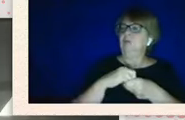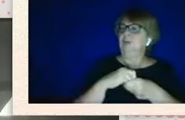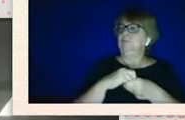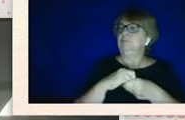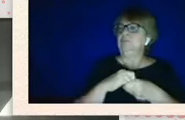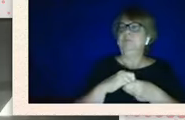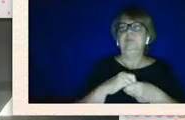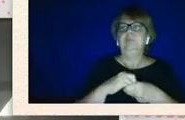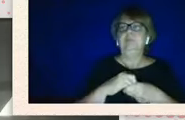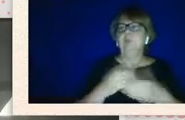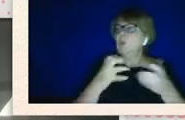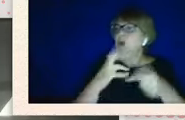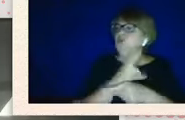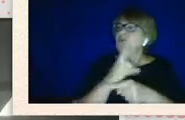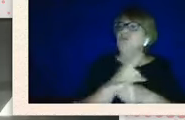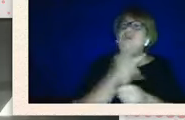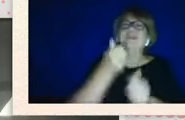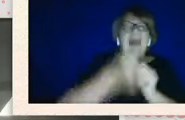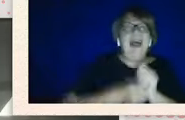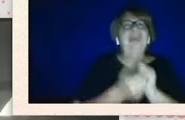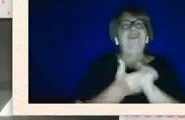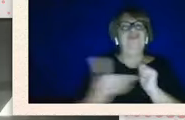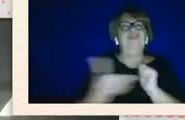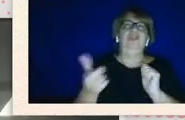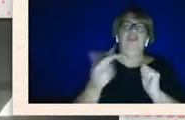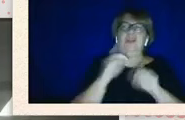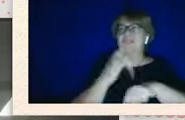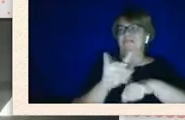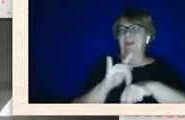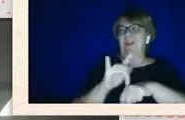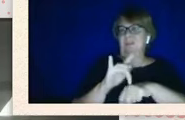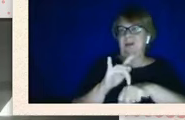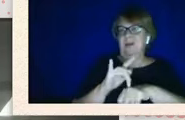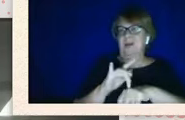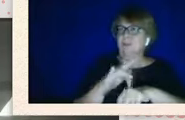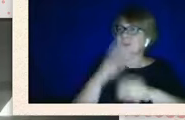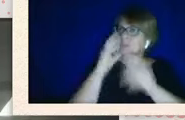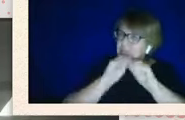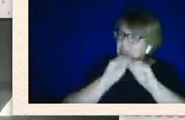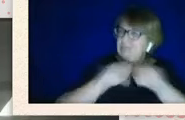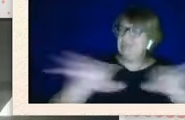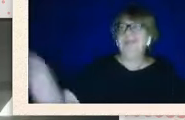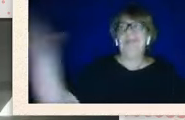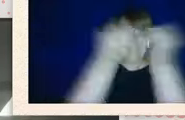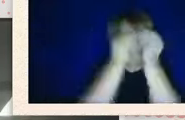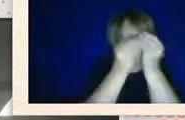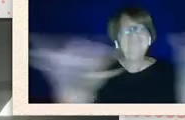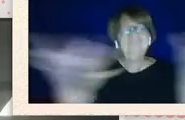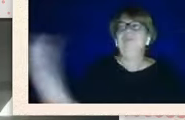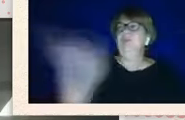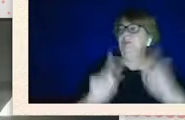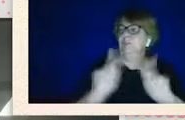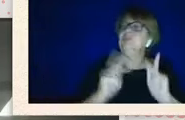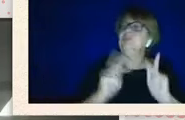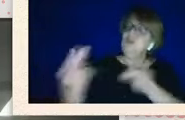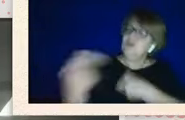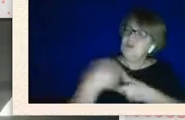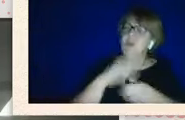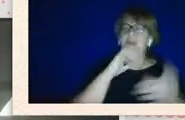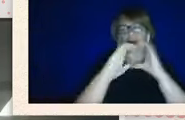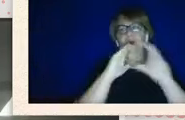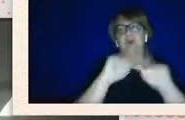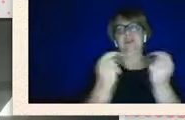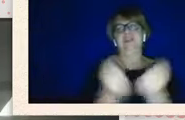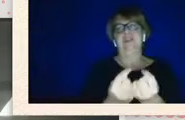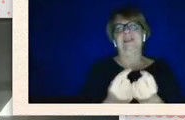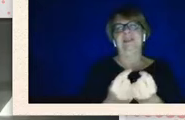utilize every resource available to us to get these words out and this message out. So join our communications team. All